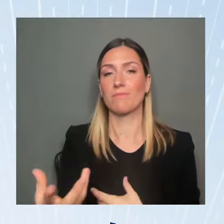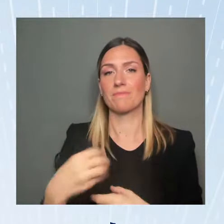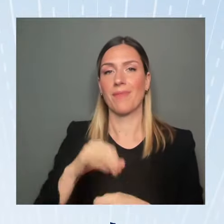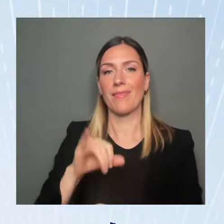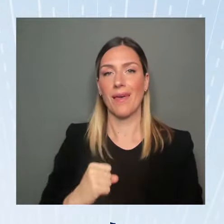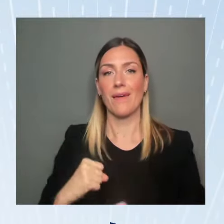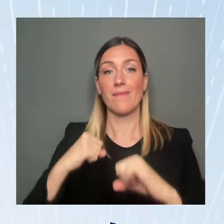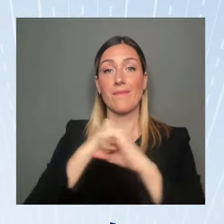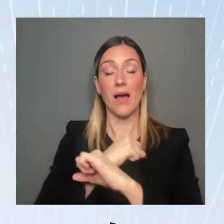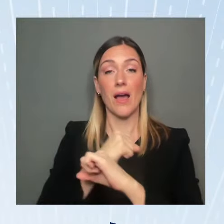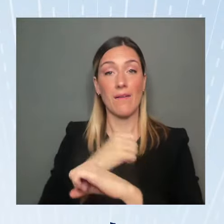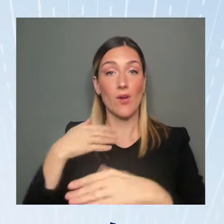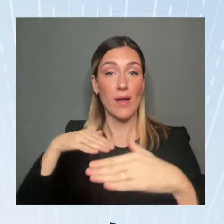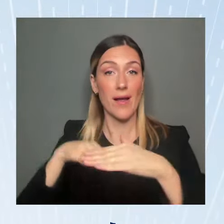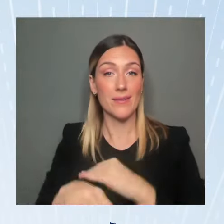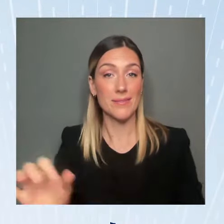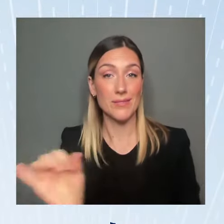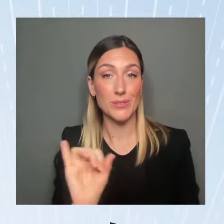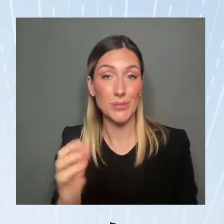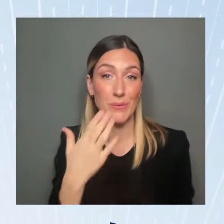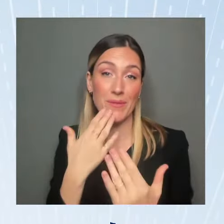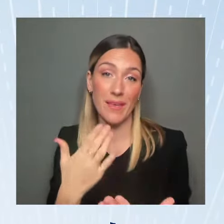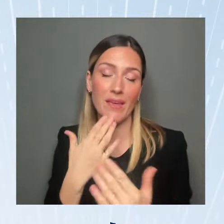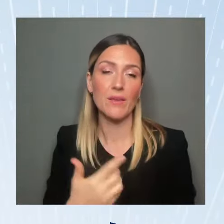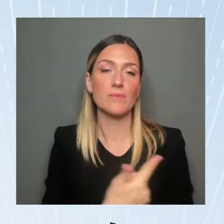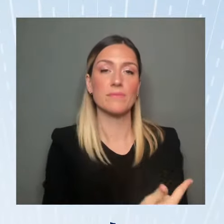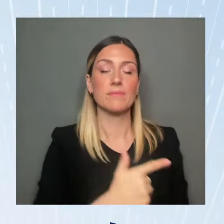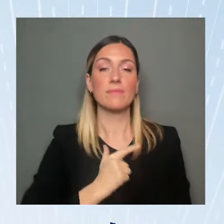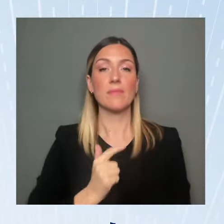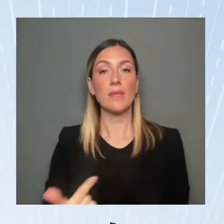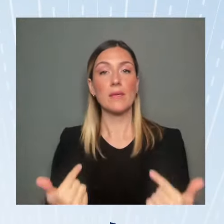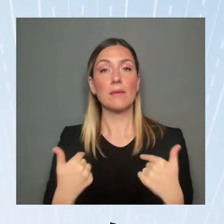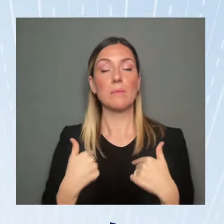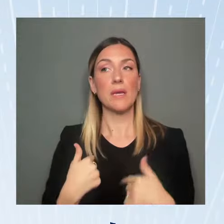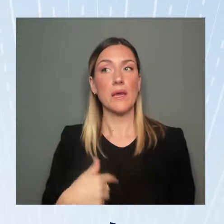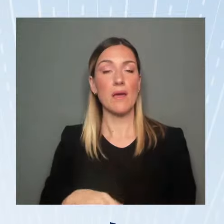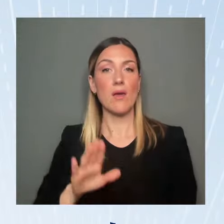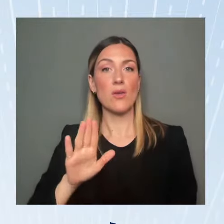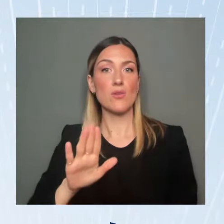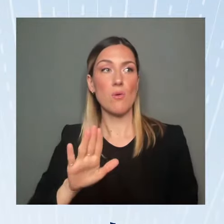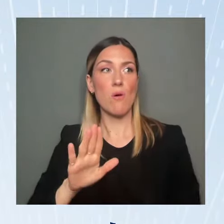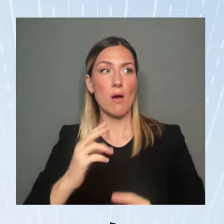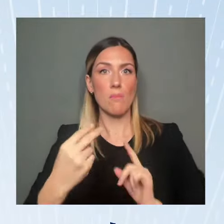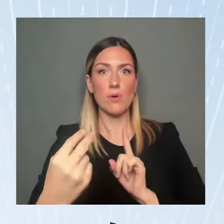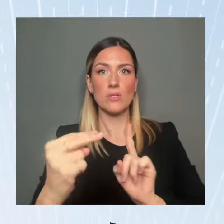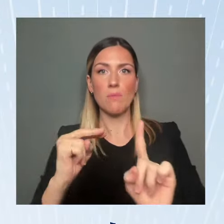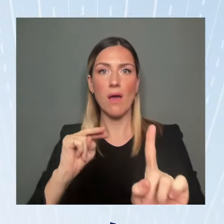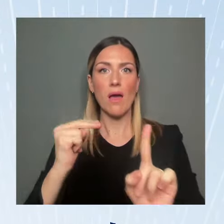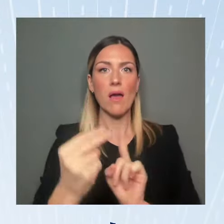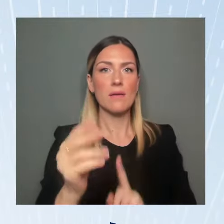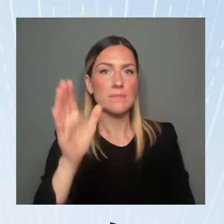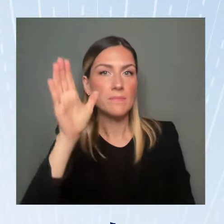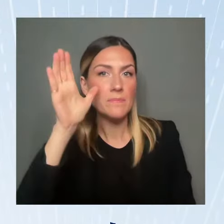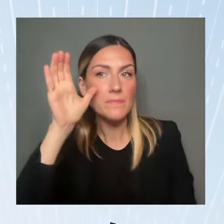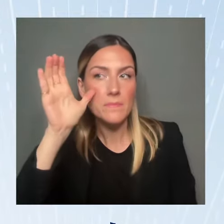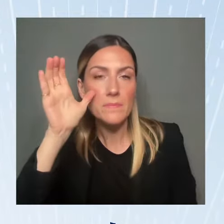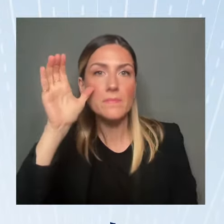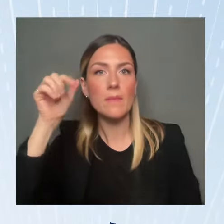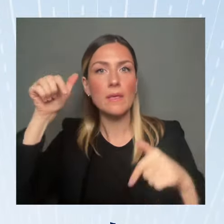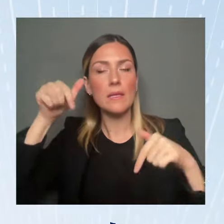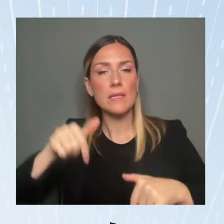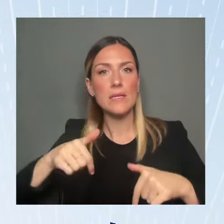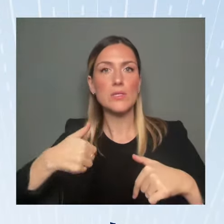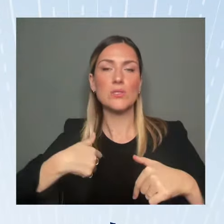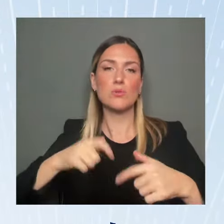well. Thank you. For me, it's really been hearing the voices of people for whom this just makes or breaks their